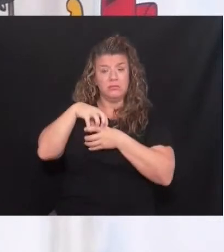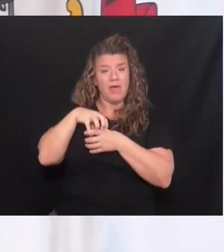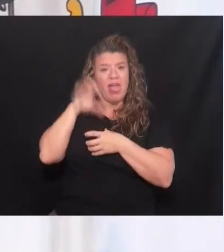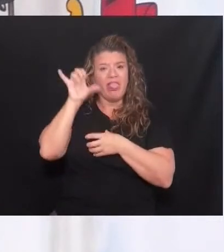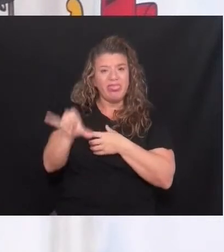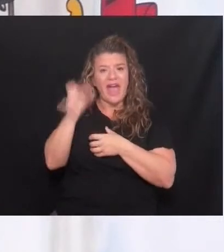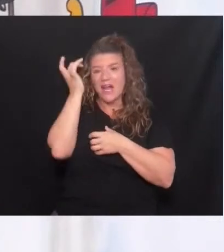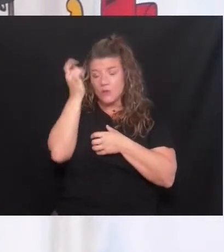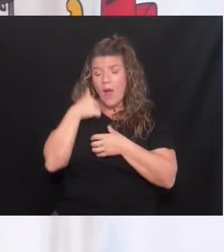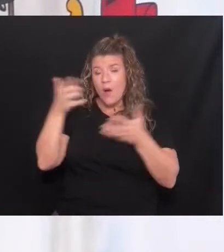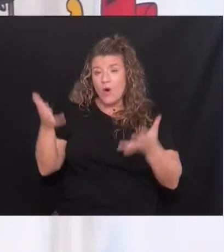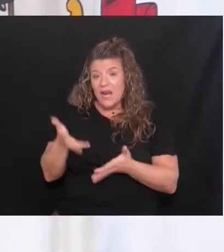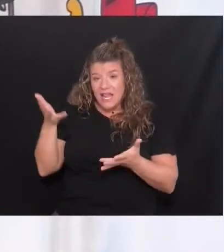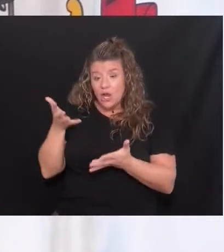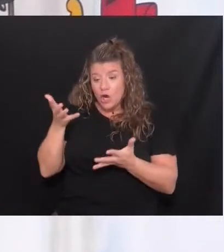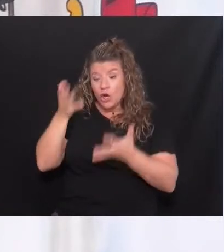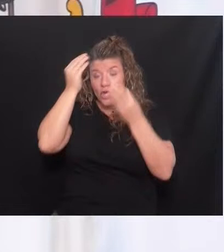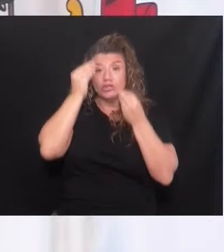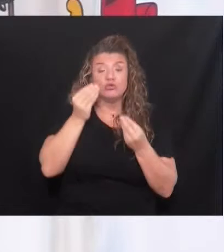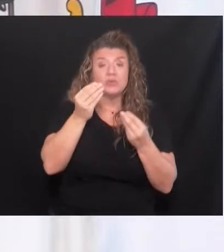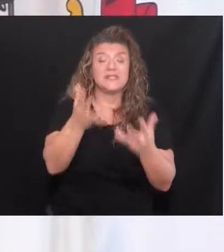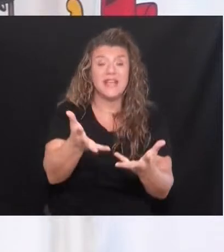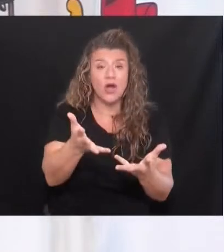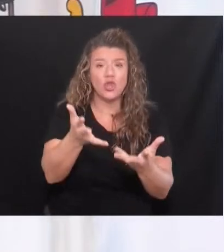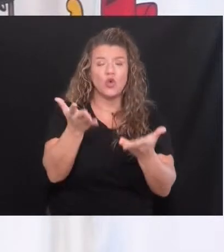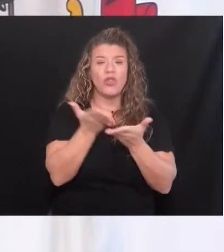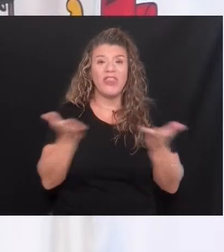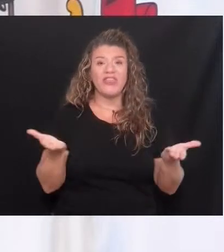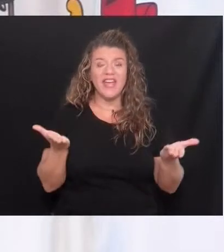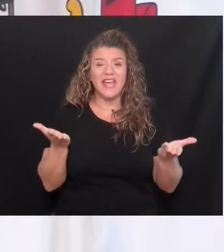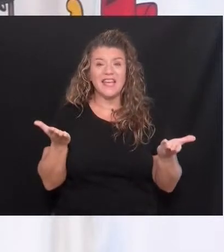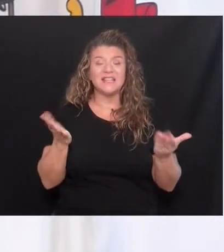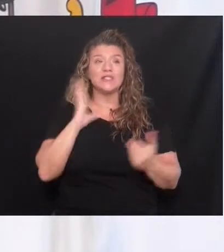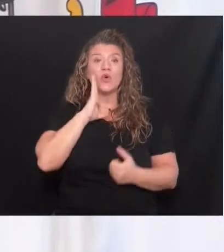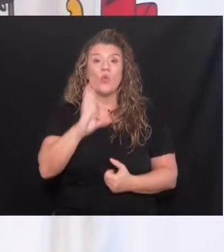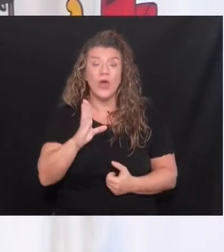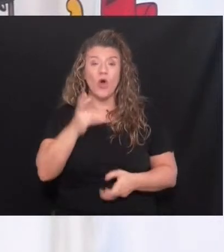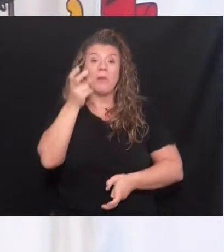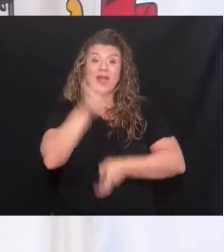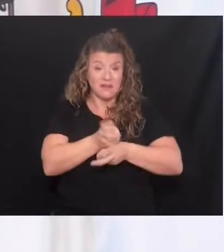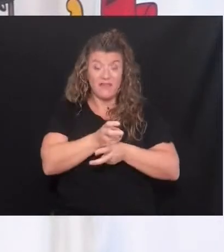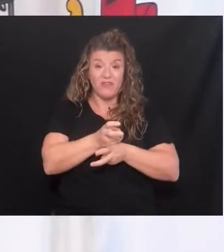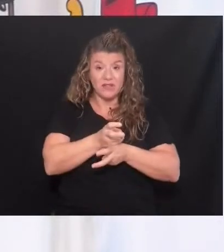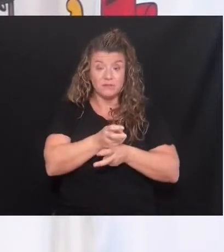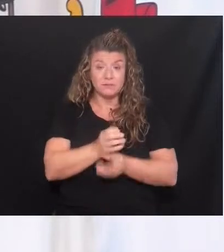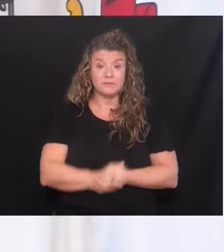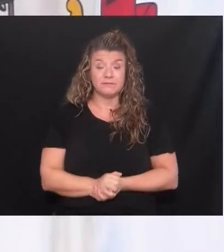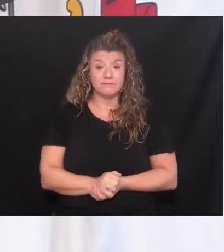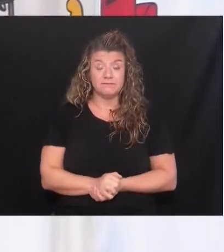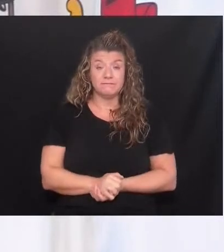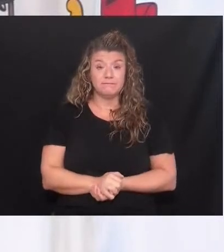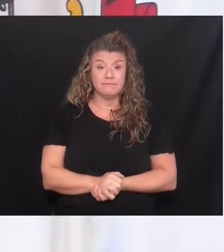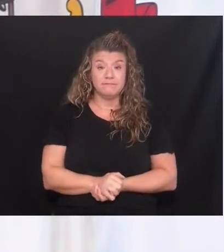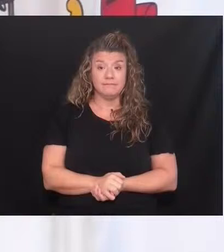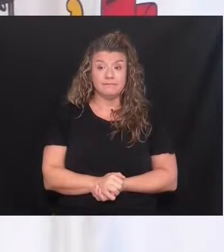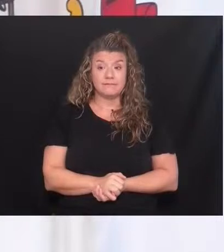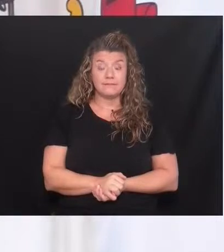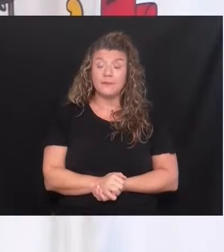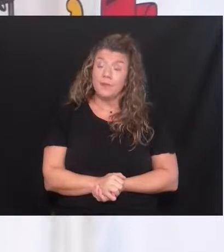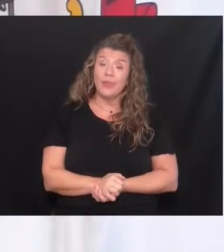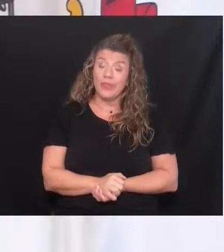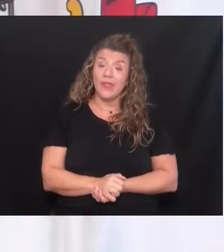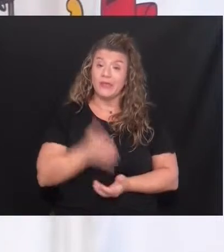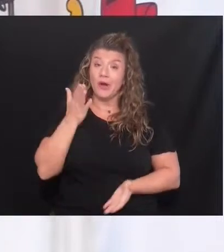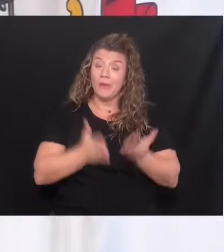here, to tell you that things are going to get really tough. They're probably going to continue